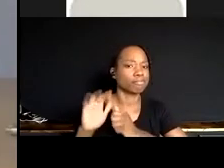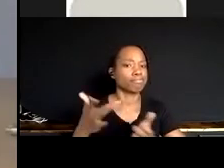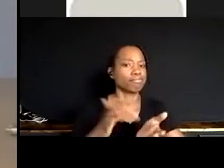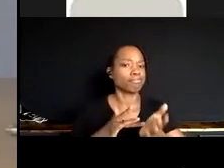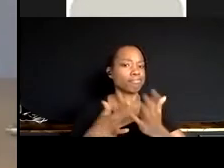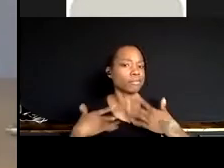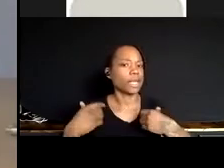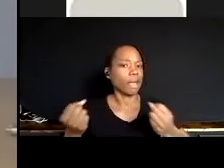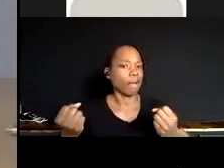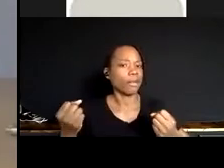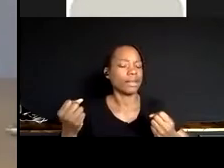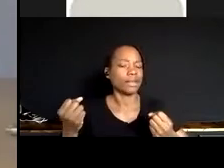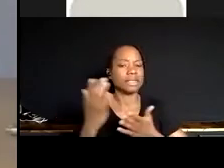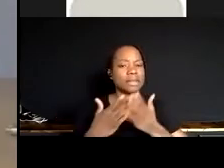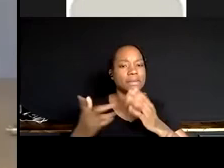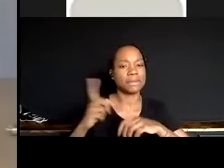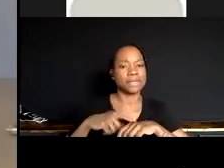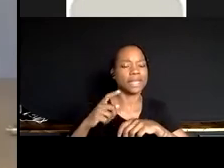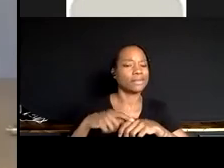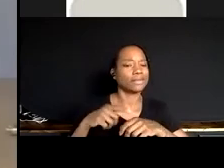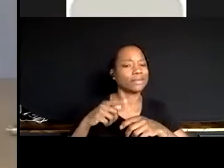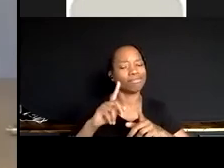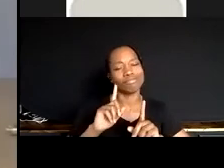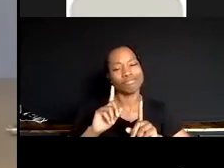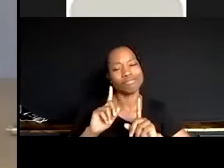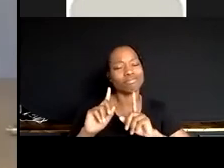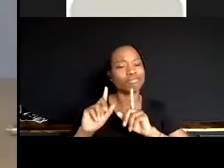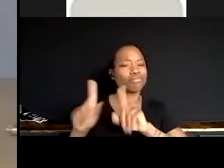times where she has to be rushed to the hospital.